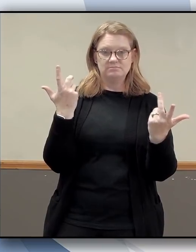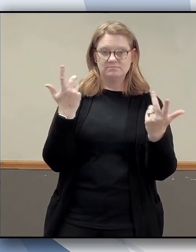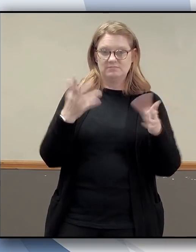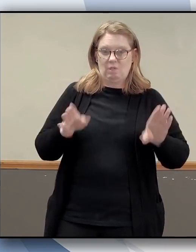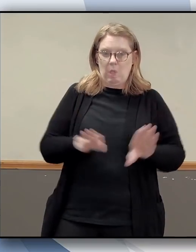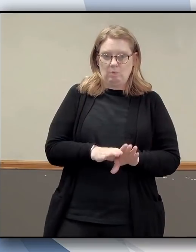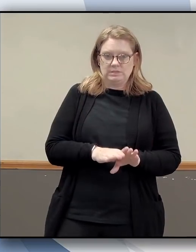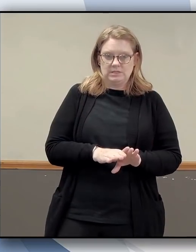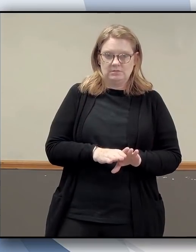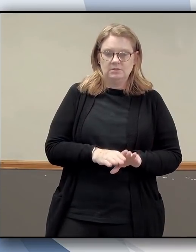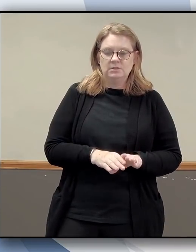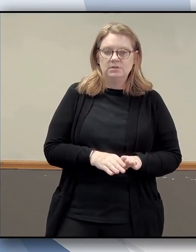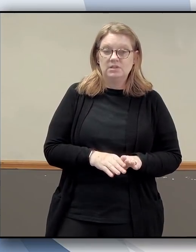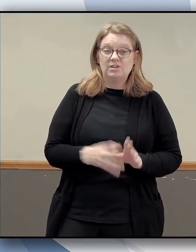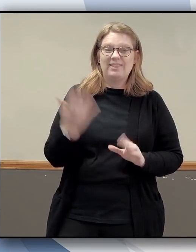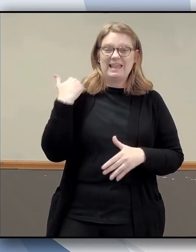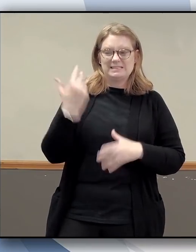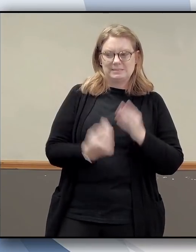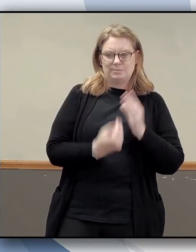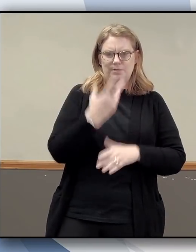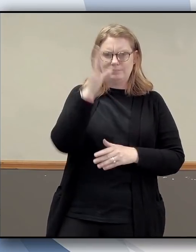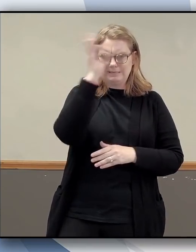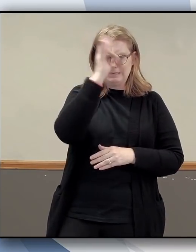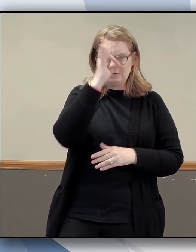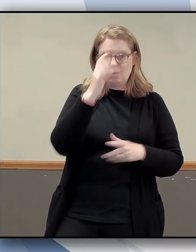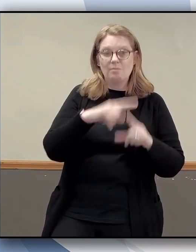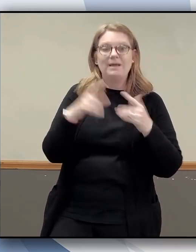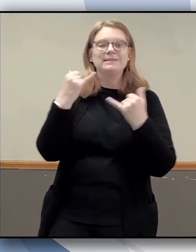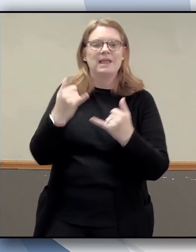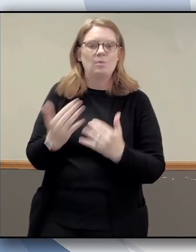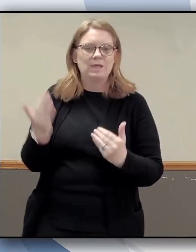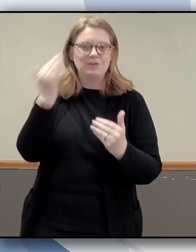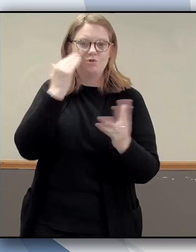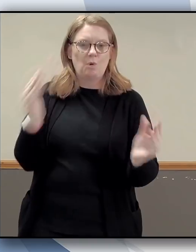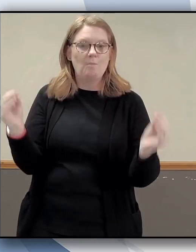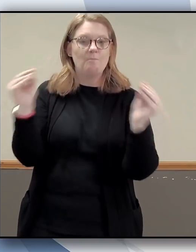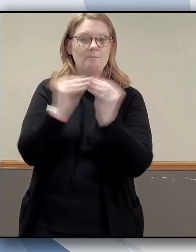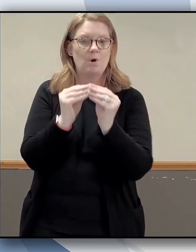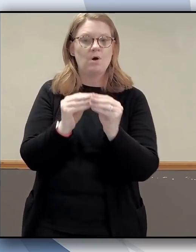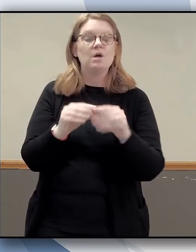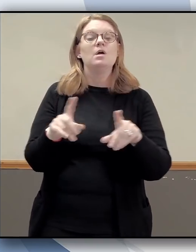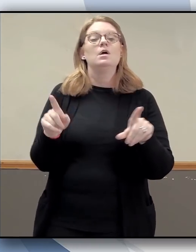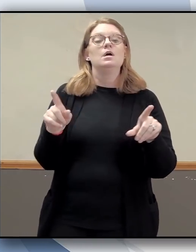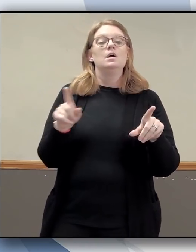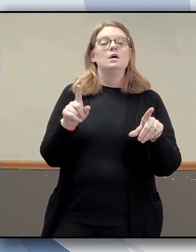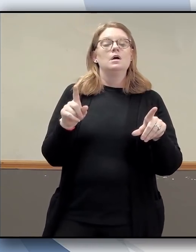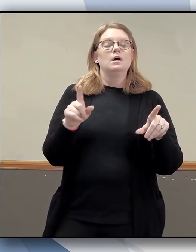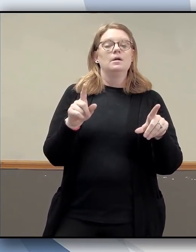said, we're smarter now. The other thing, which again, you can't be absolutely conclusive on this, because